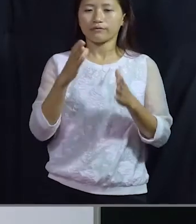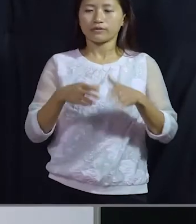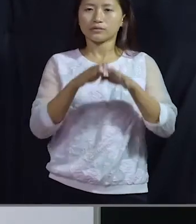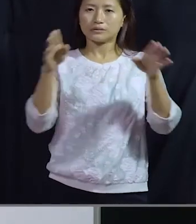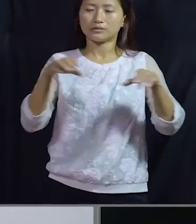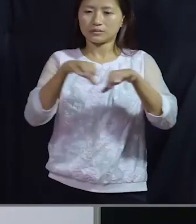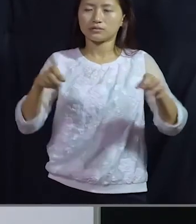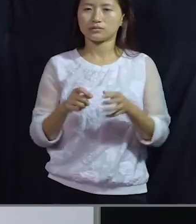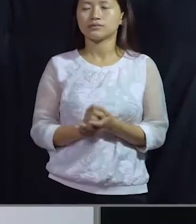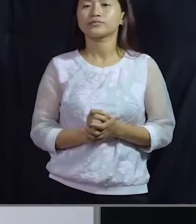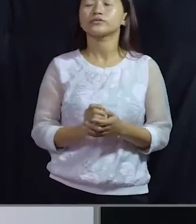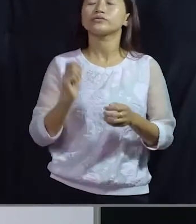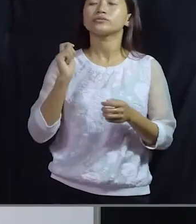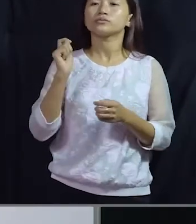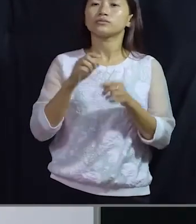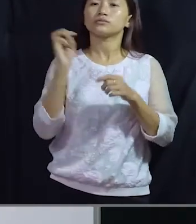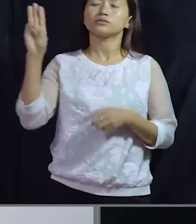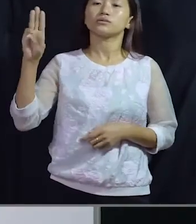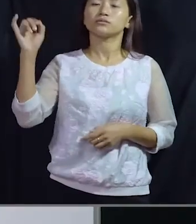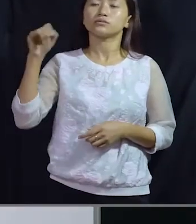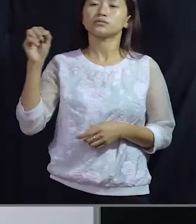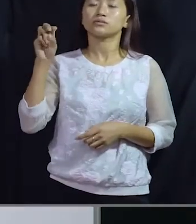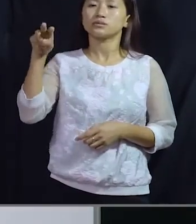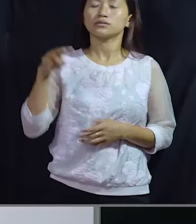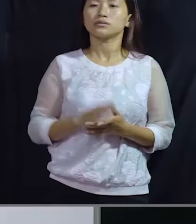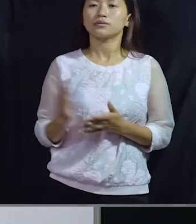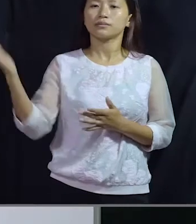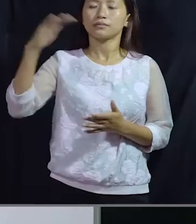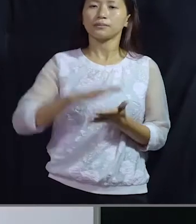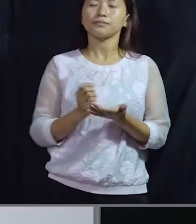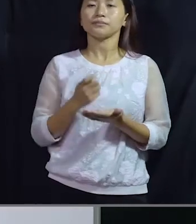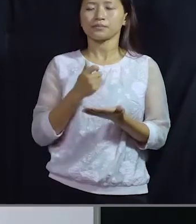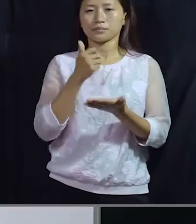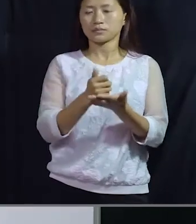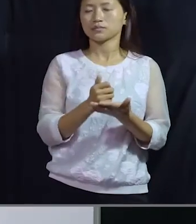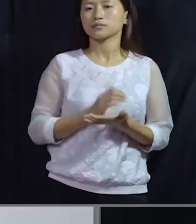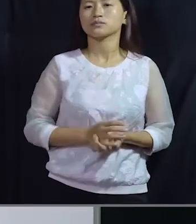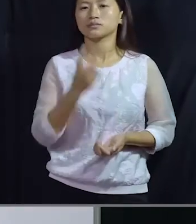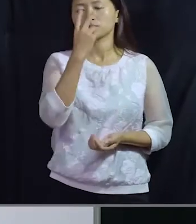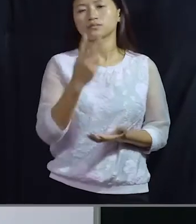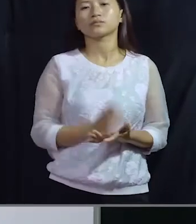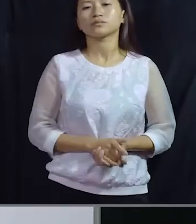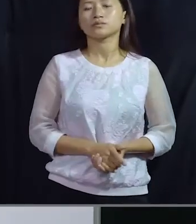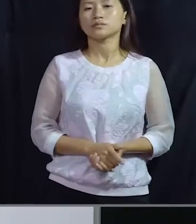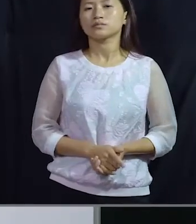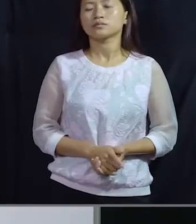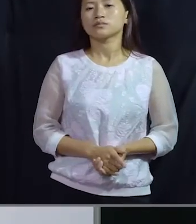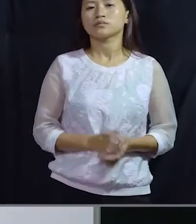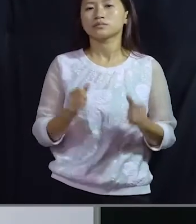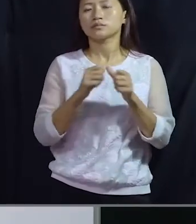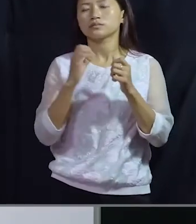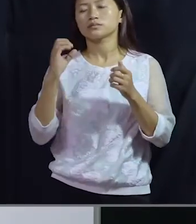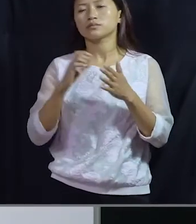at 3,600. So bank, let me come back to bank. When you look at on the asset